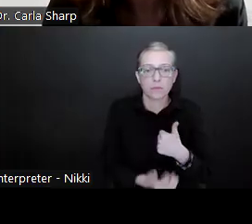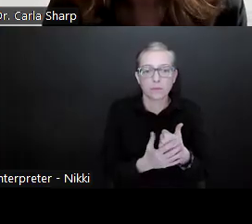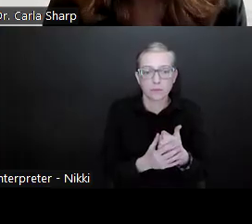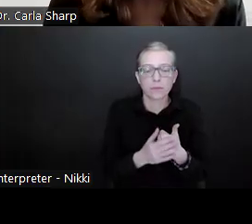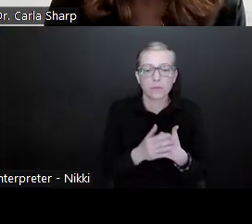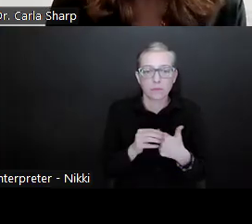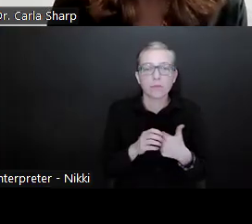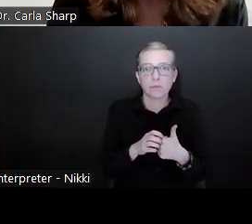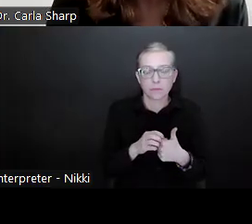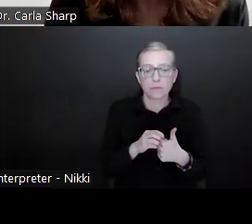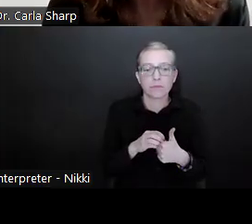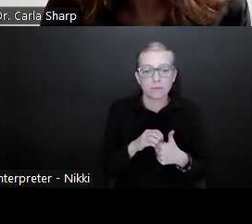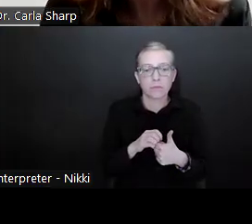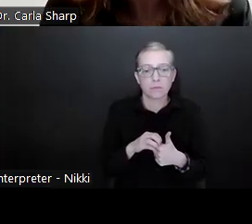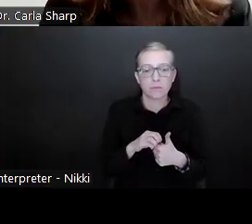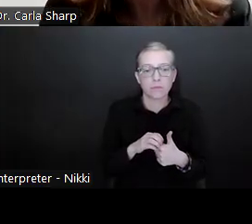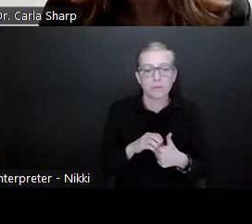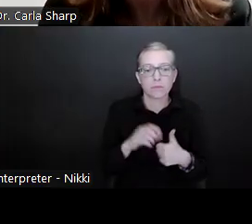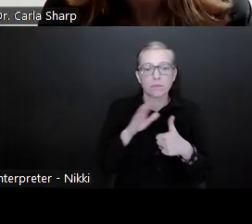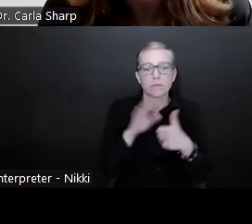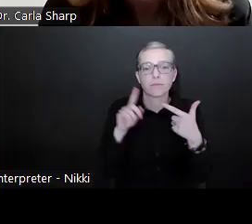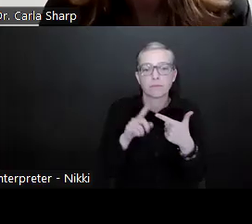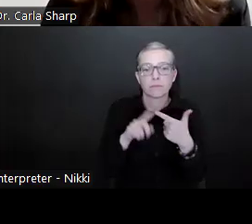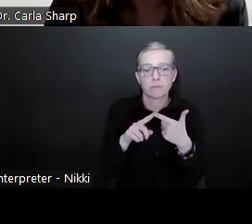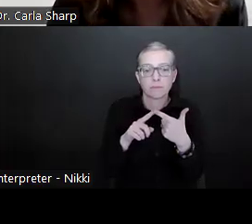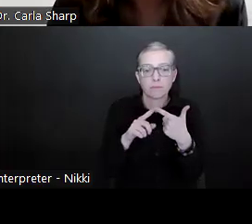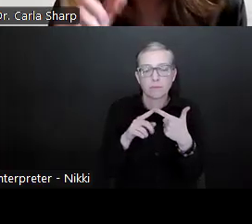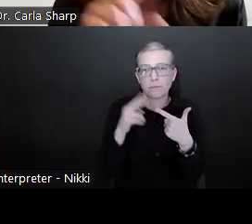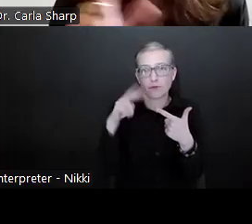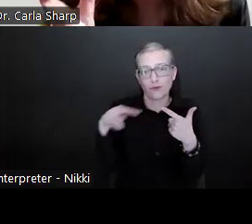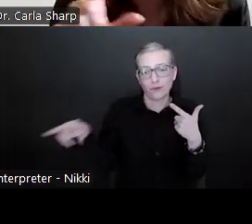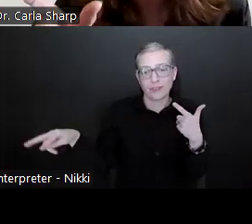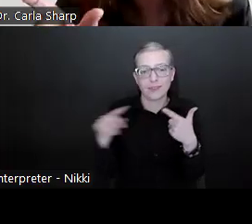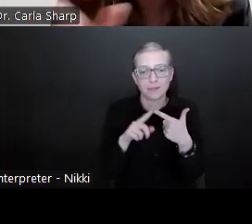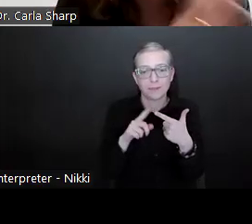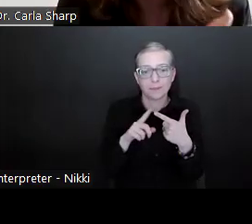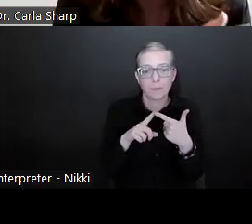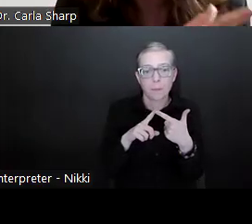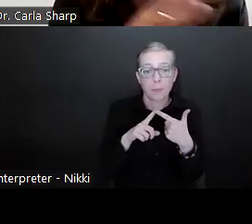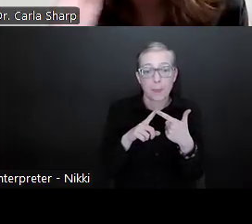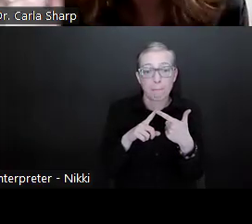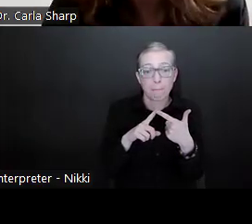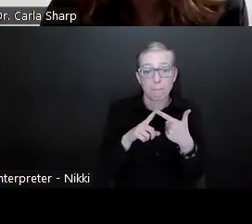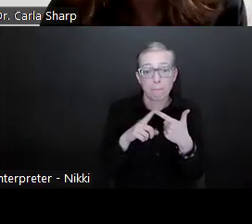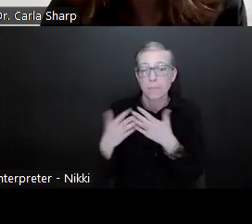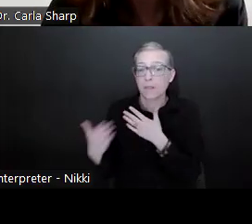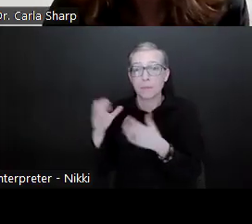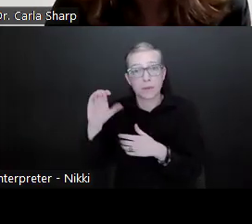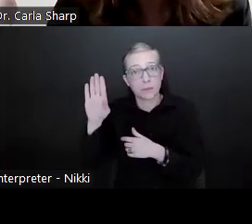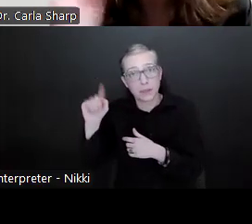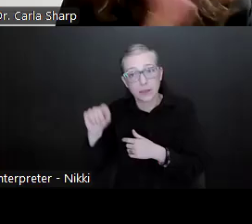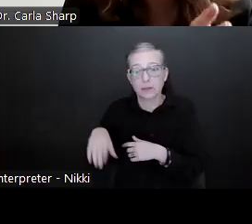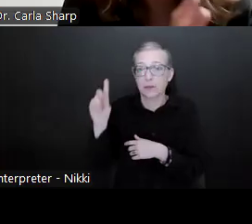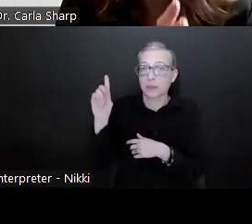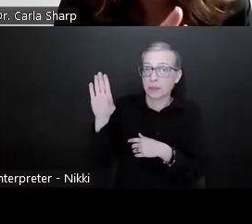variance. Therapist factors seem to explain more variance than the variability between treatments, whether we're doing CBT or DBT or